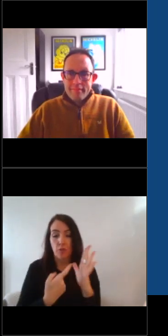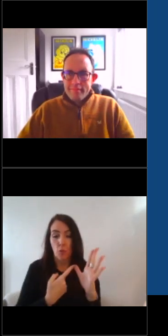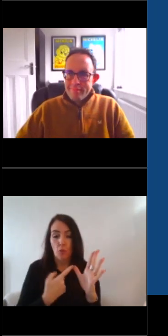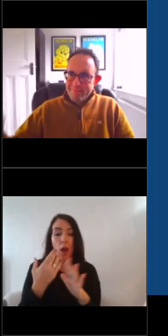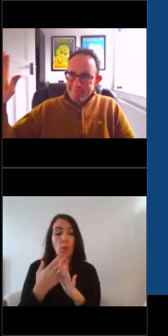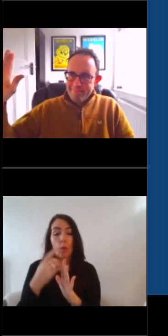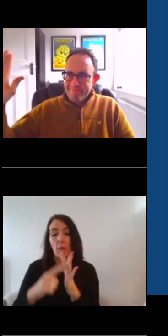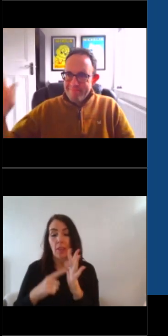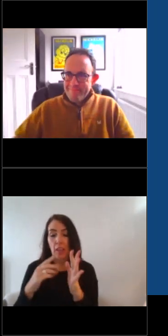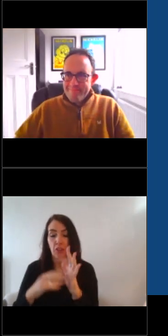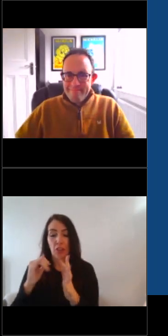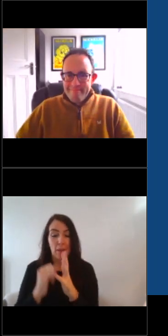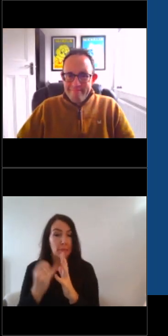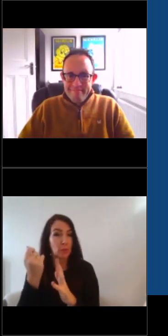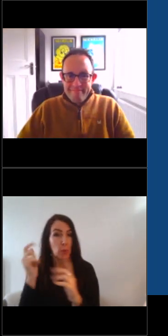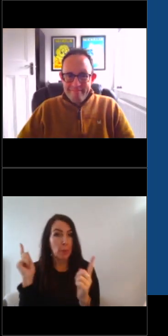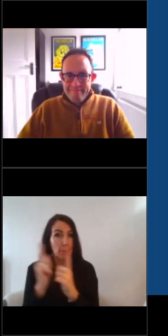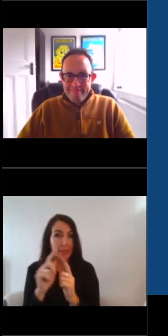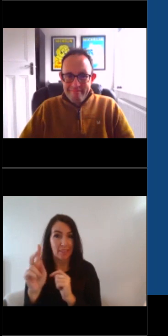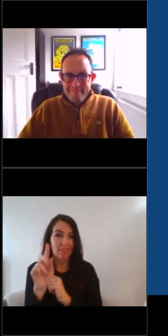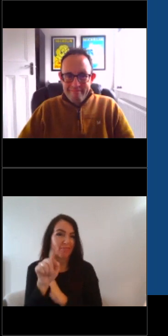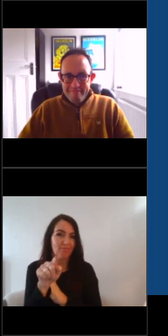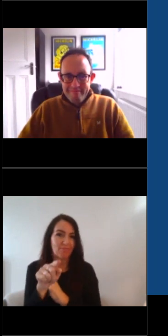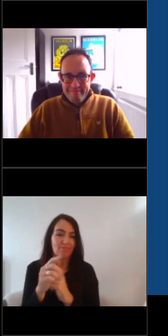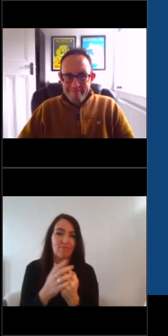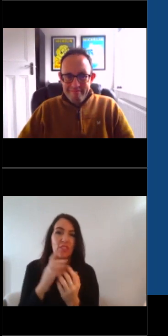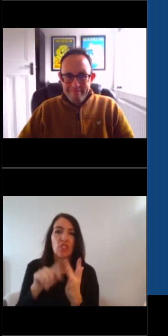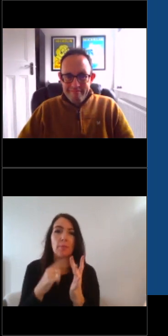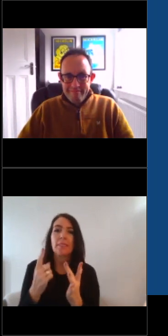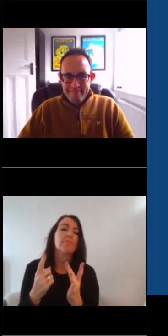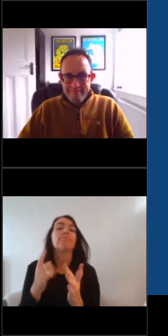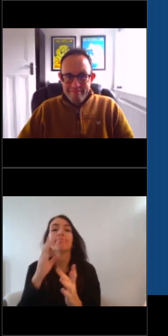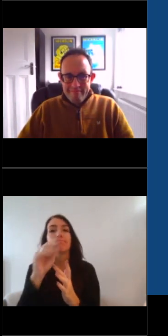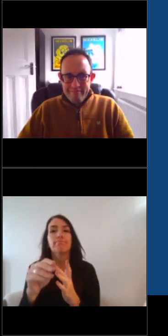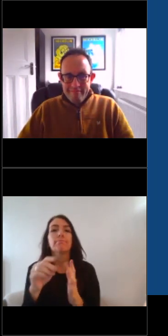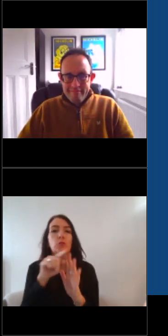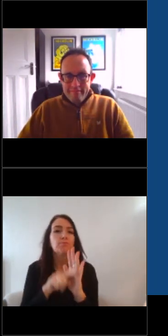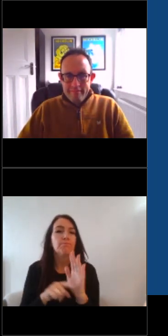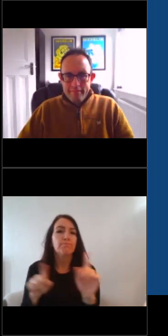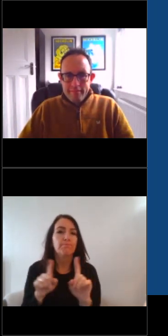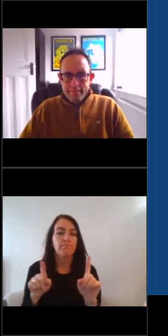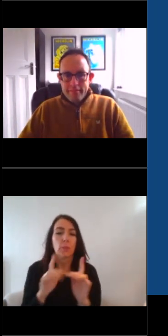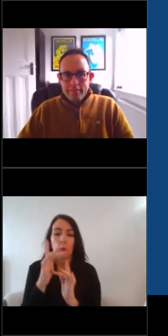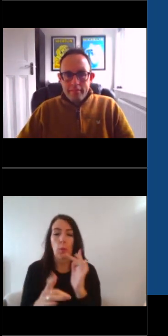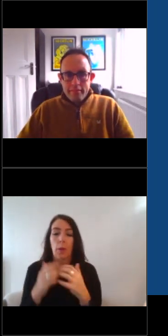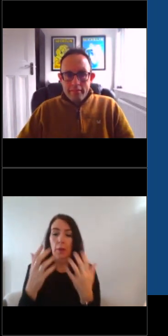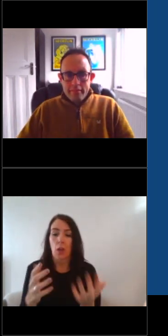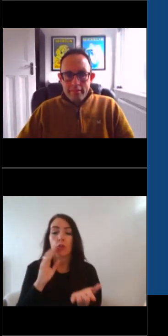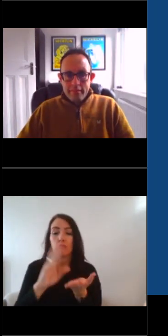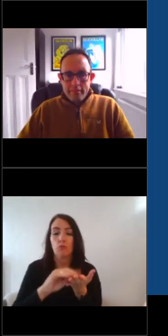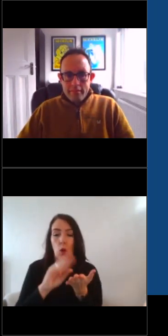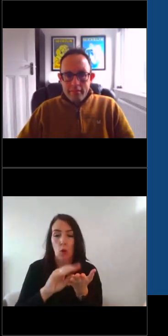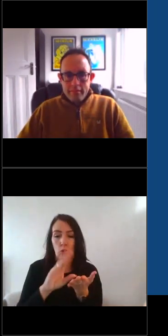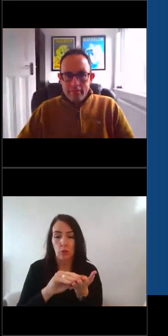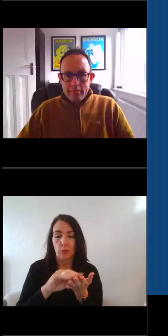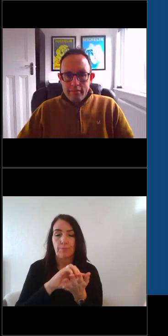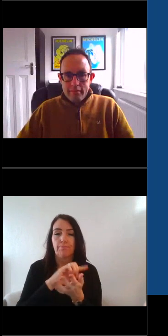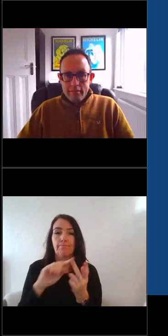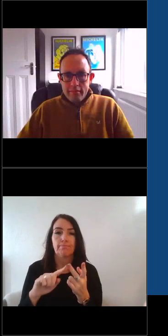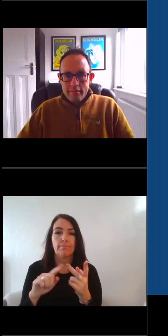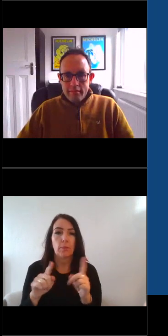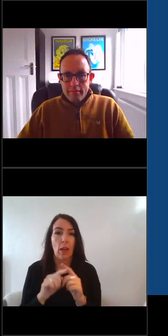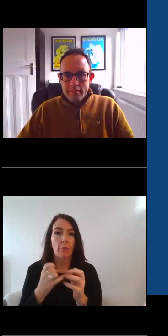who you'll be meeting shortly. A bit of housekeeping before we start. The webinar will be recorded. We have a